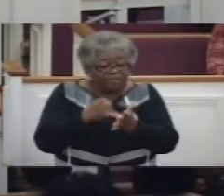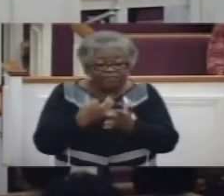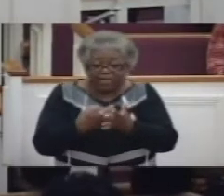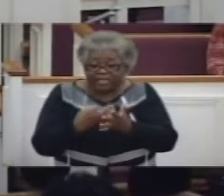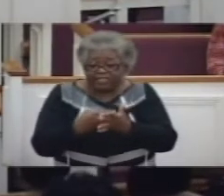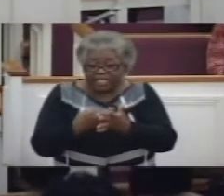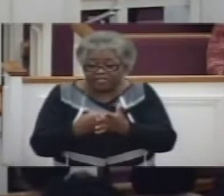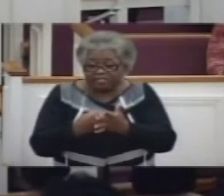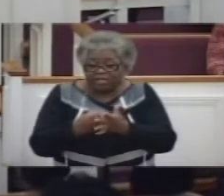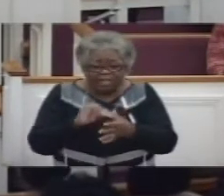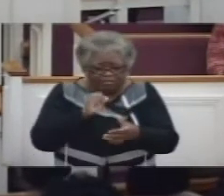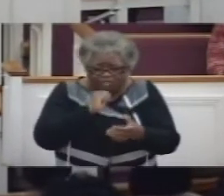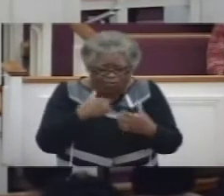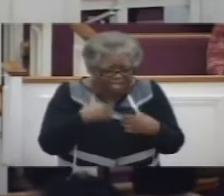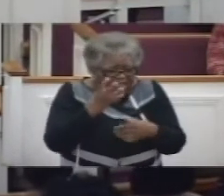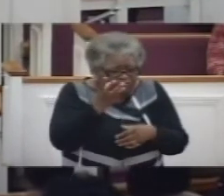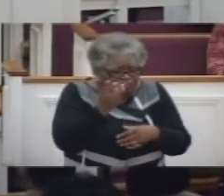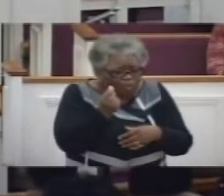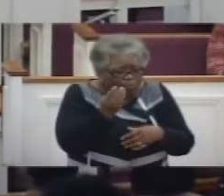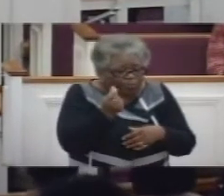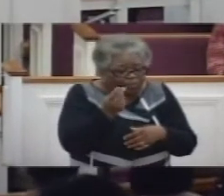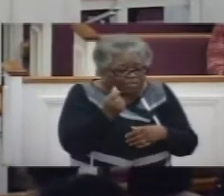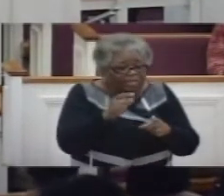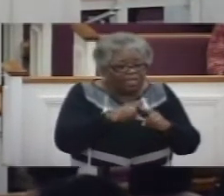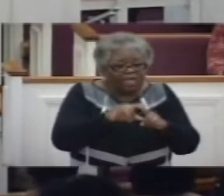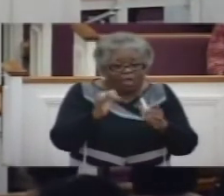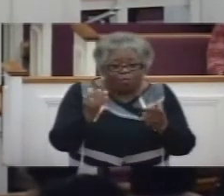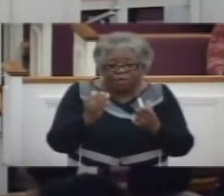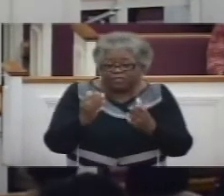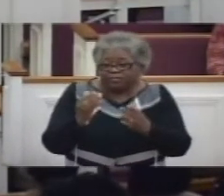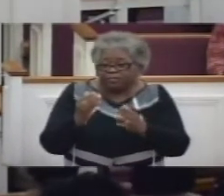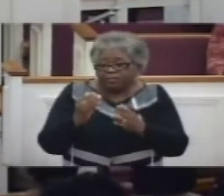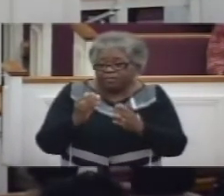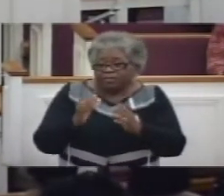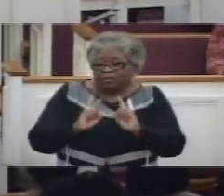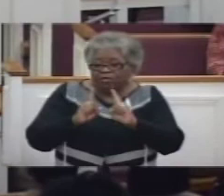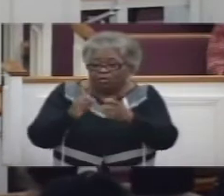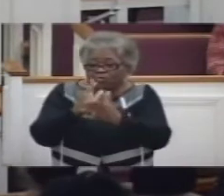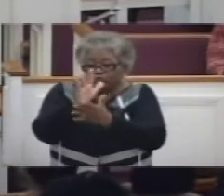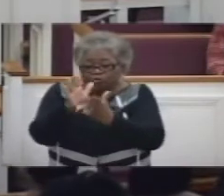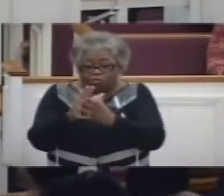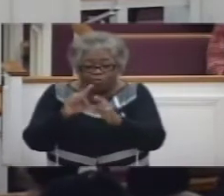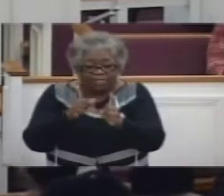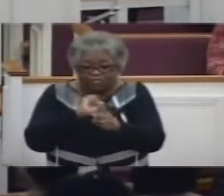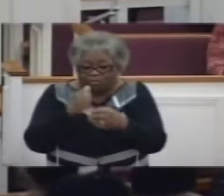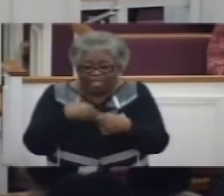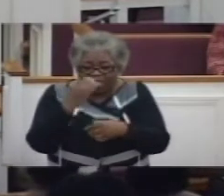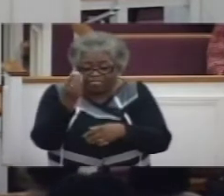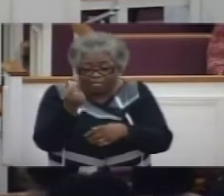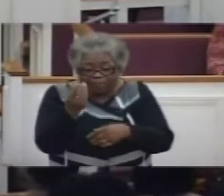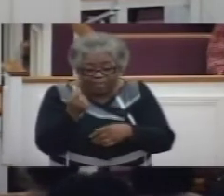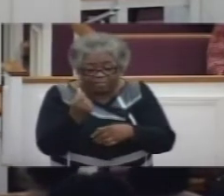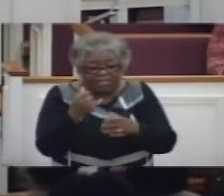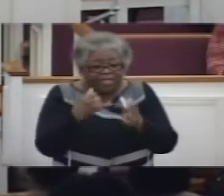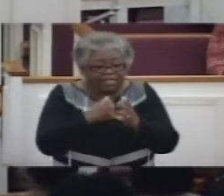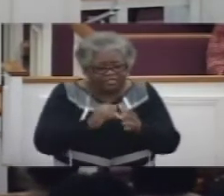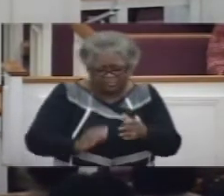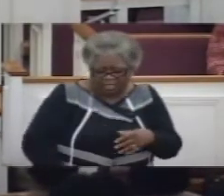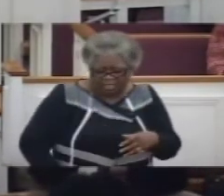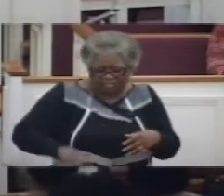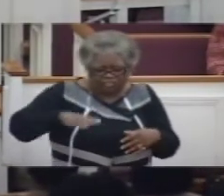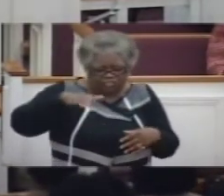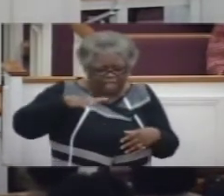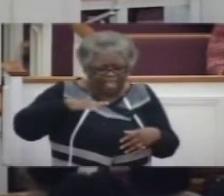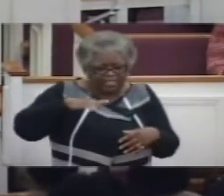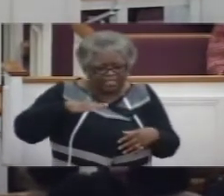finance says, I don't have no money. I want to go on to school, but I don't have the money. It's a